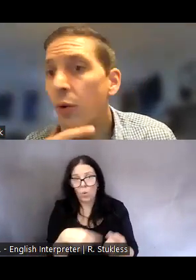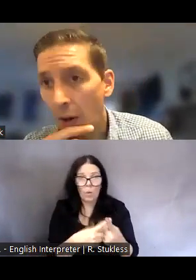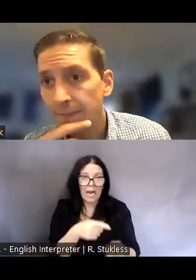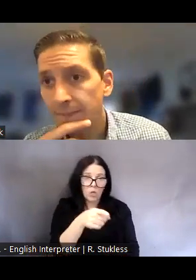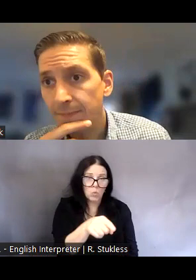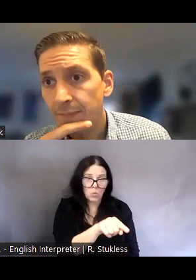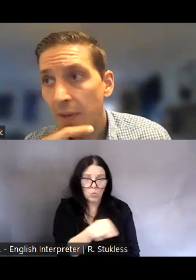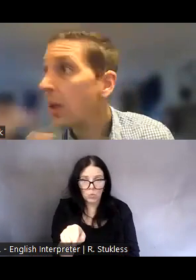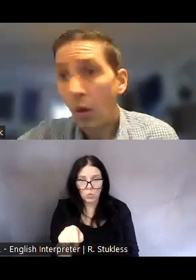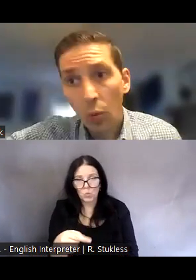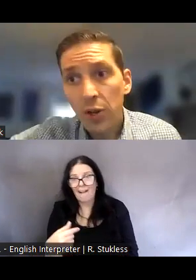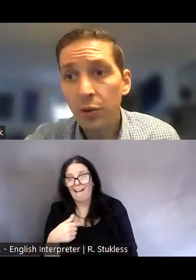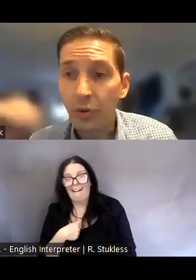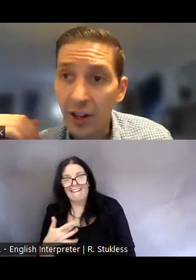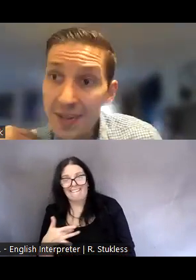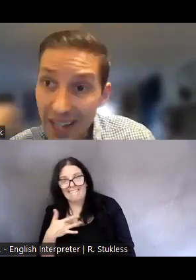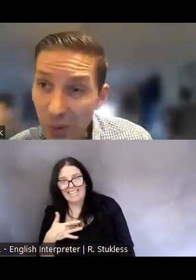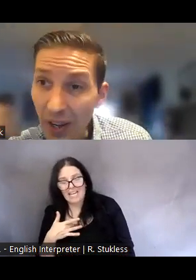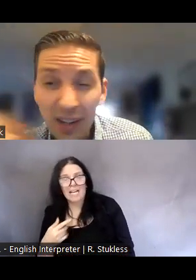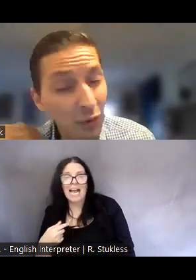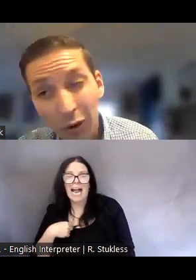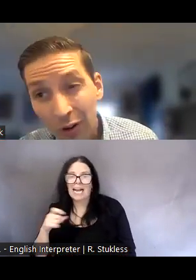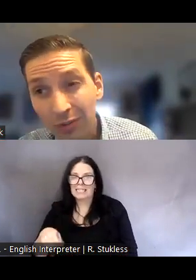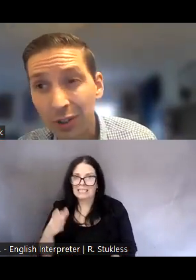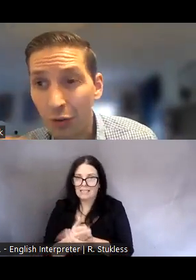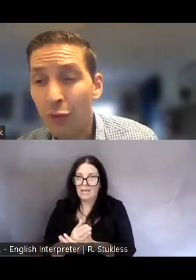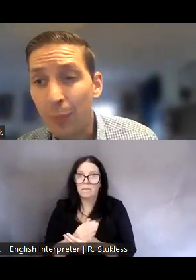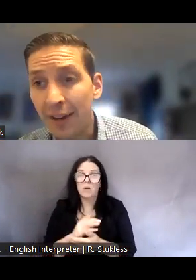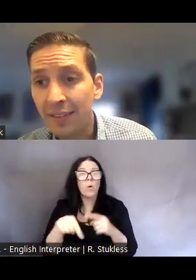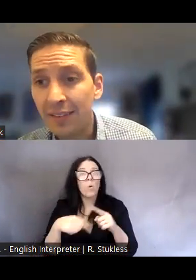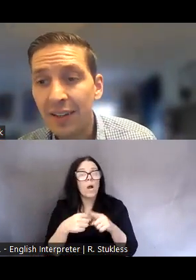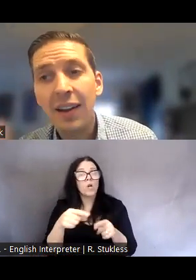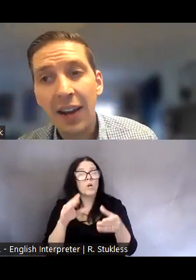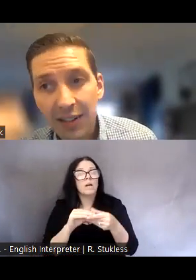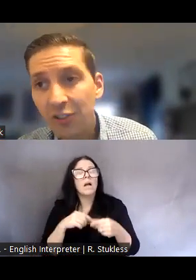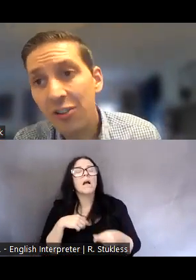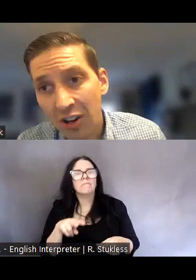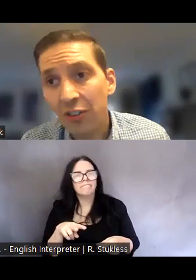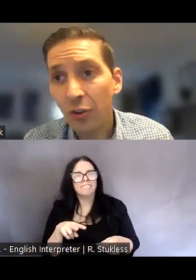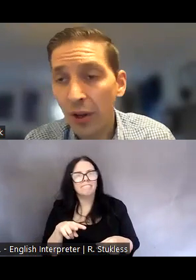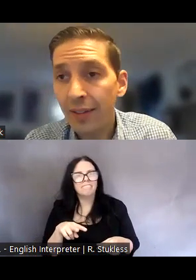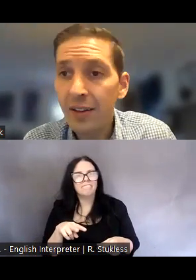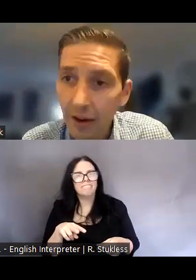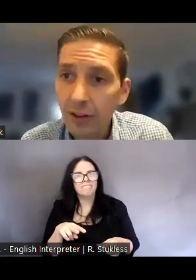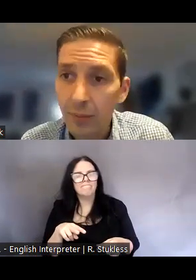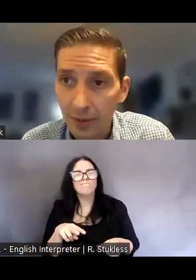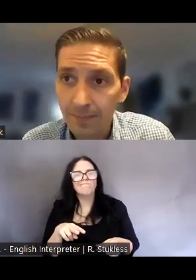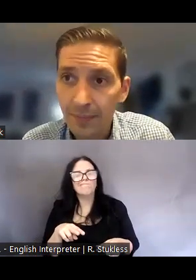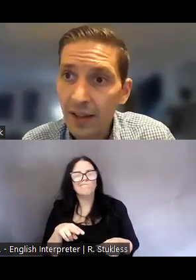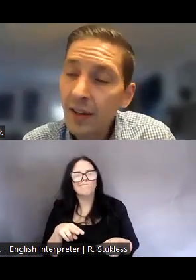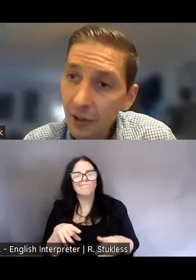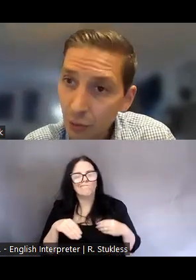I need or want. When you address me in that way, I feel hurt, disrespected. I need you to change the way that you talk